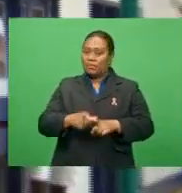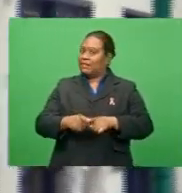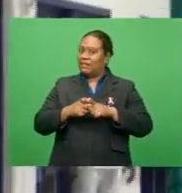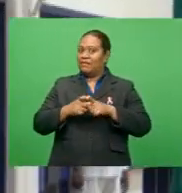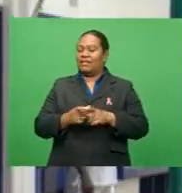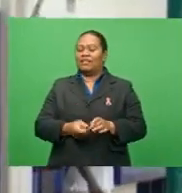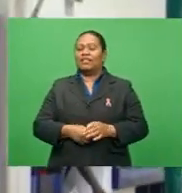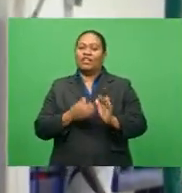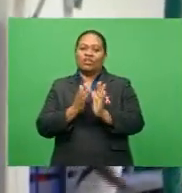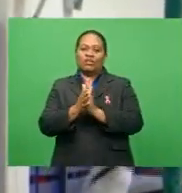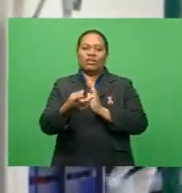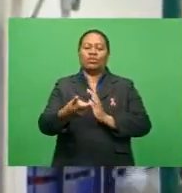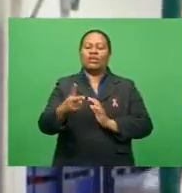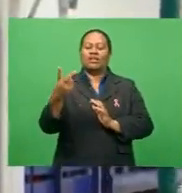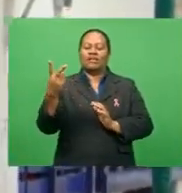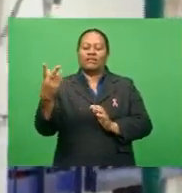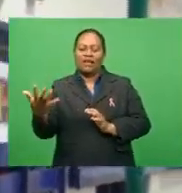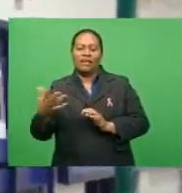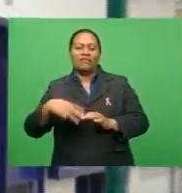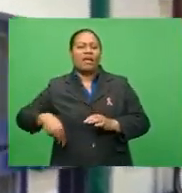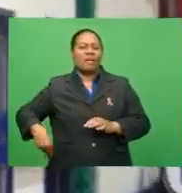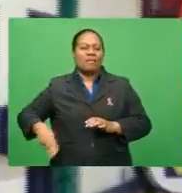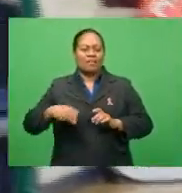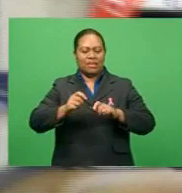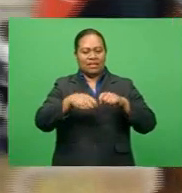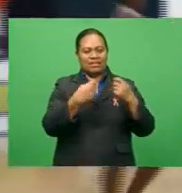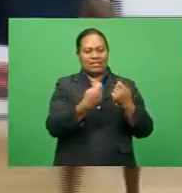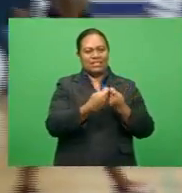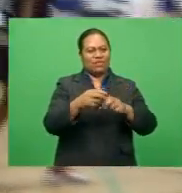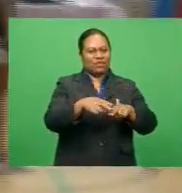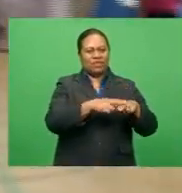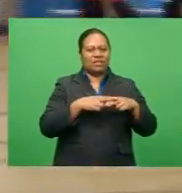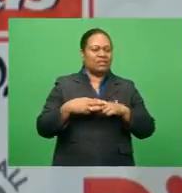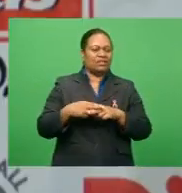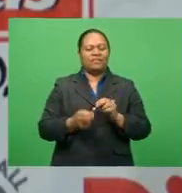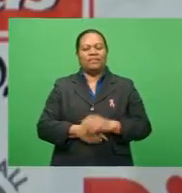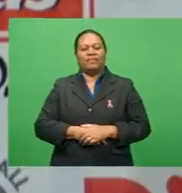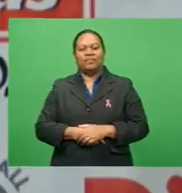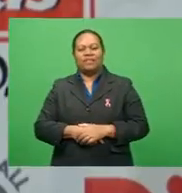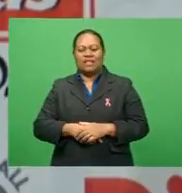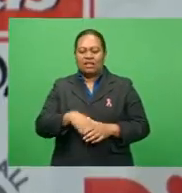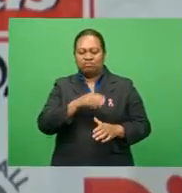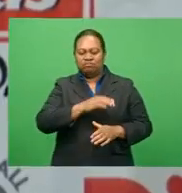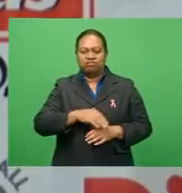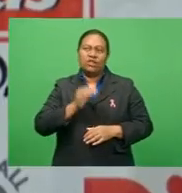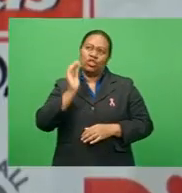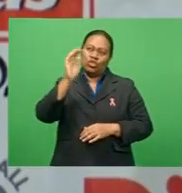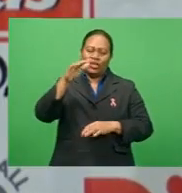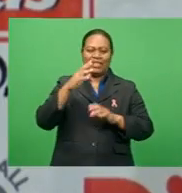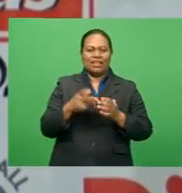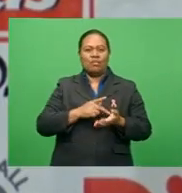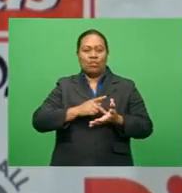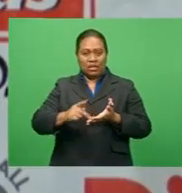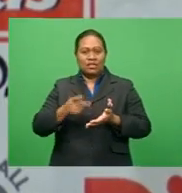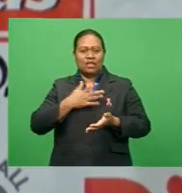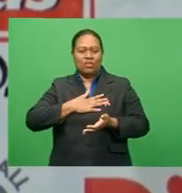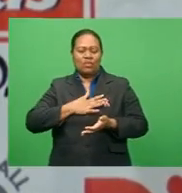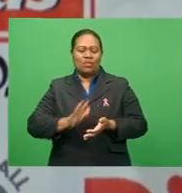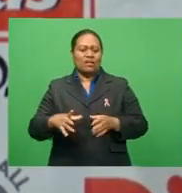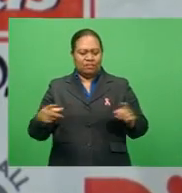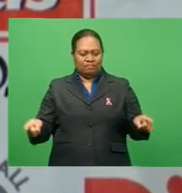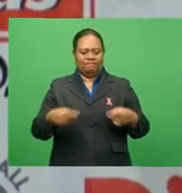the national 25-member squad. Fighting for goal attack and goal shooter position. One of